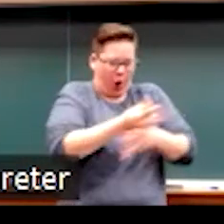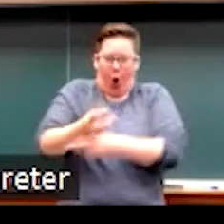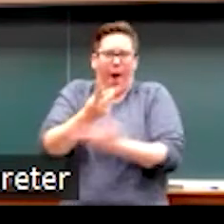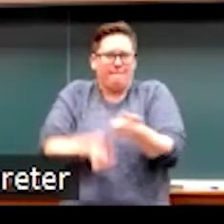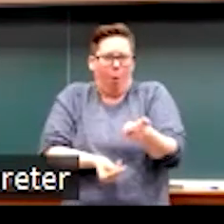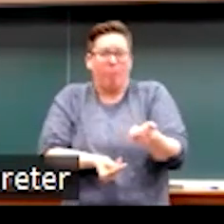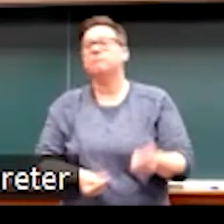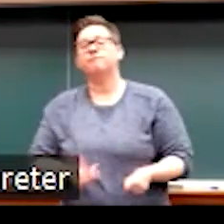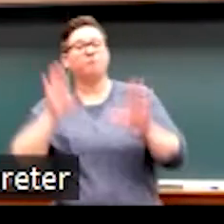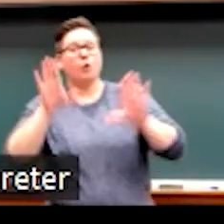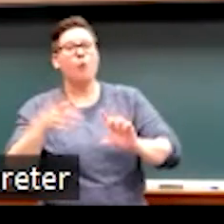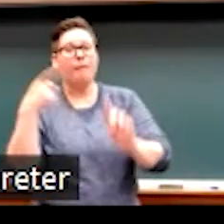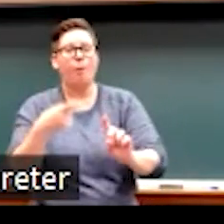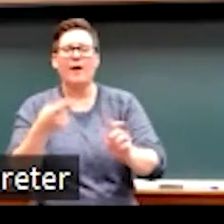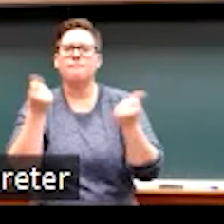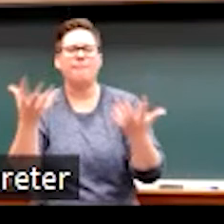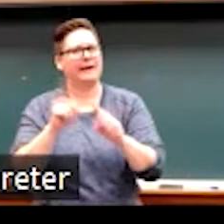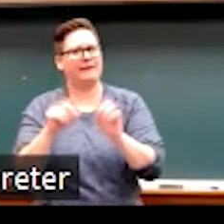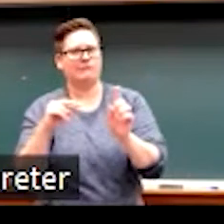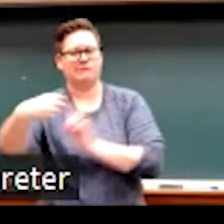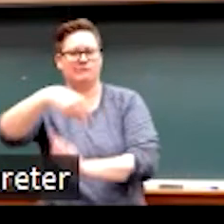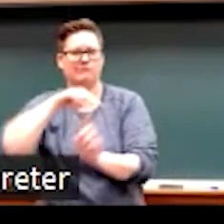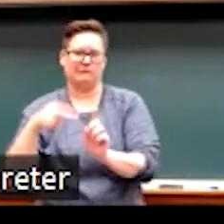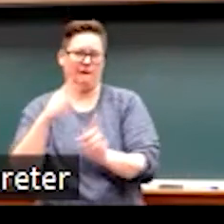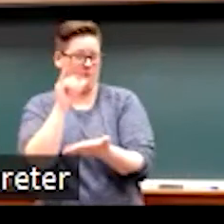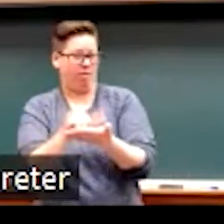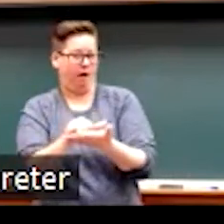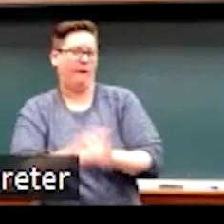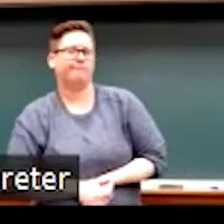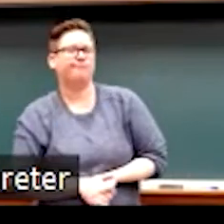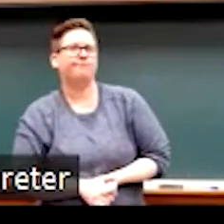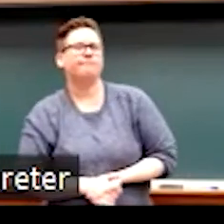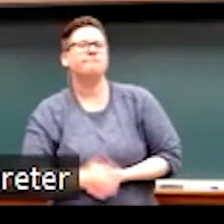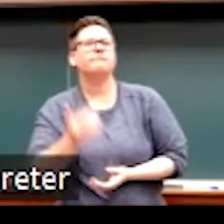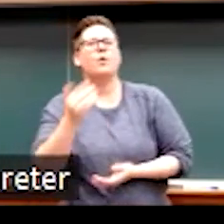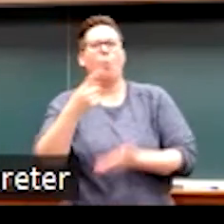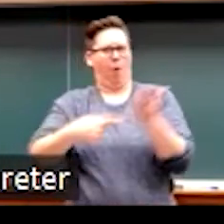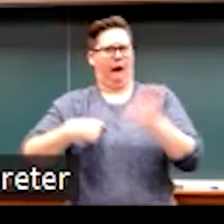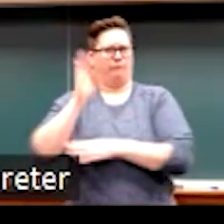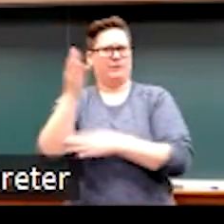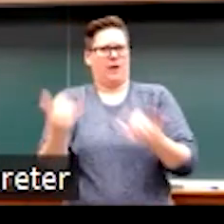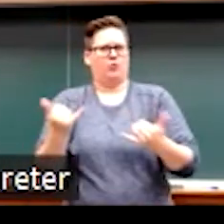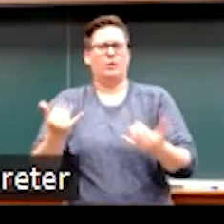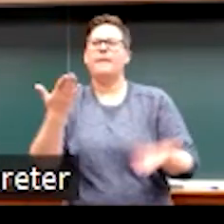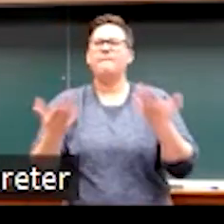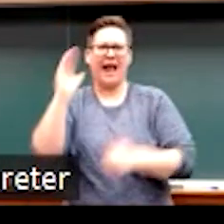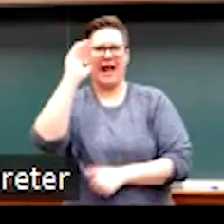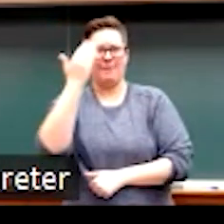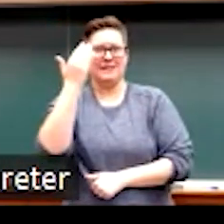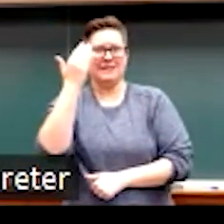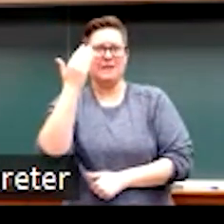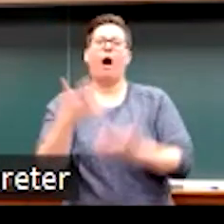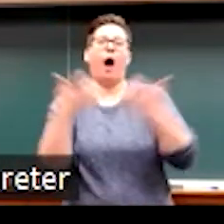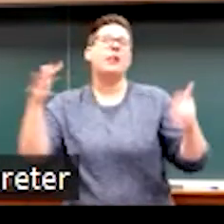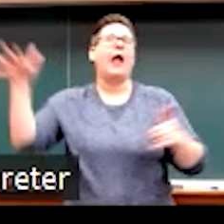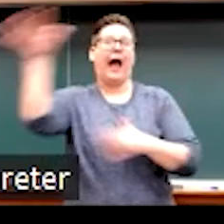Yeah, no, that's a great point. So there's so many different angles to potentially address this from. And I know from what I presented, it might seem like there's a lot